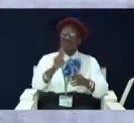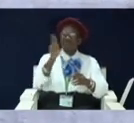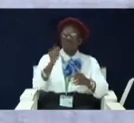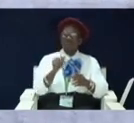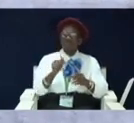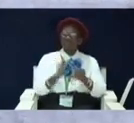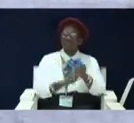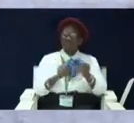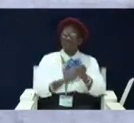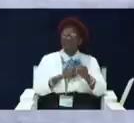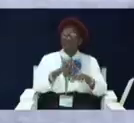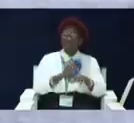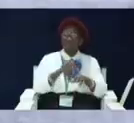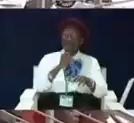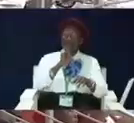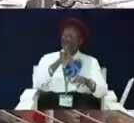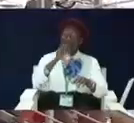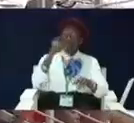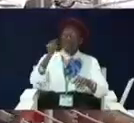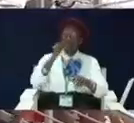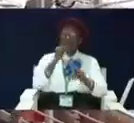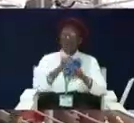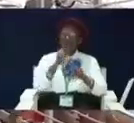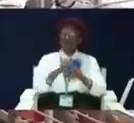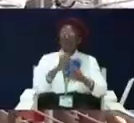word excellent. O na ni.